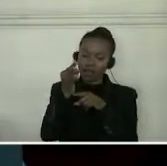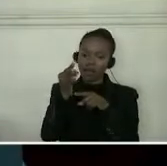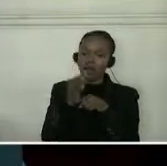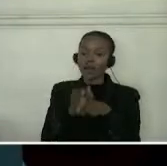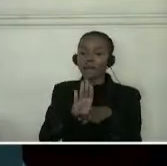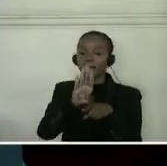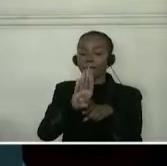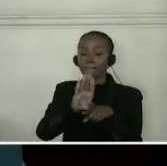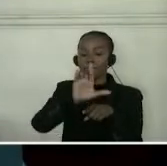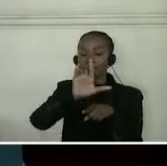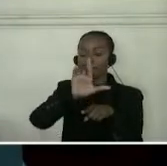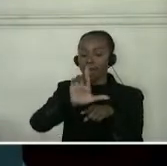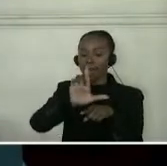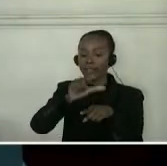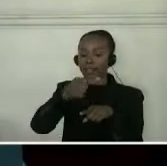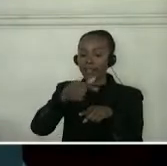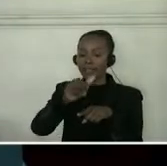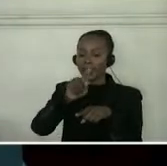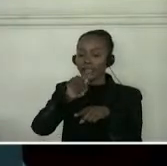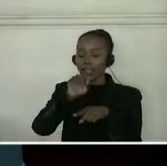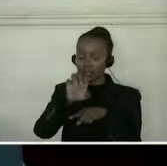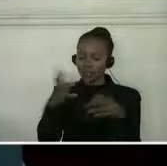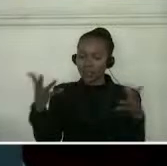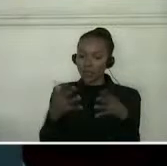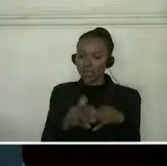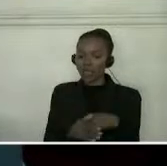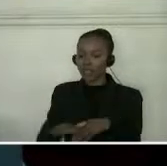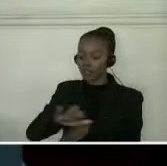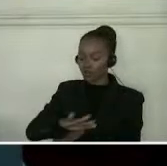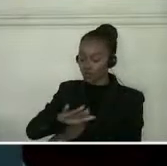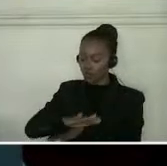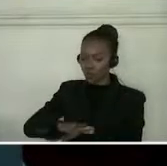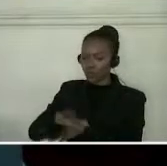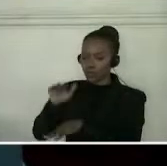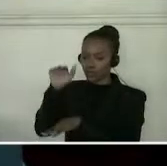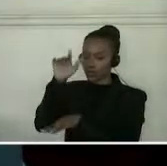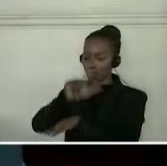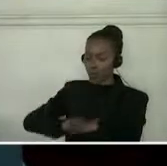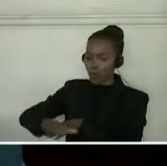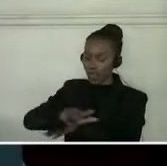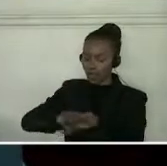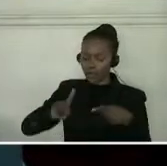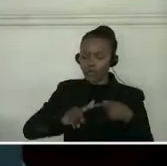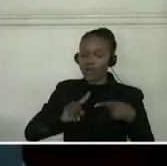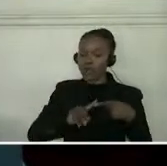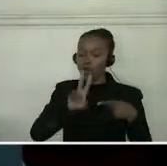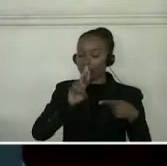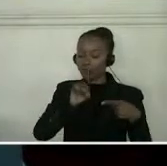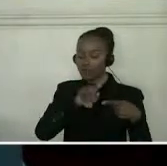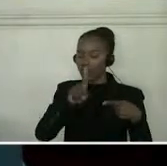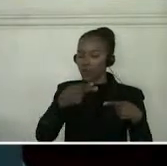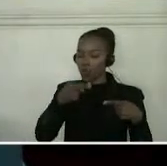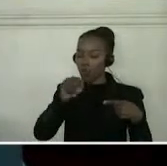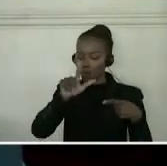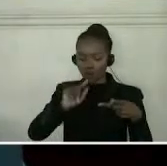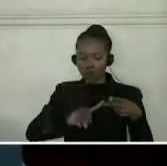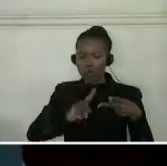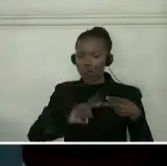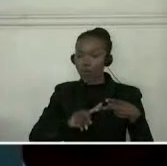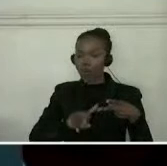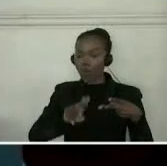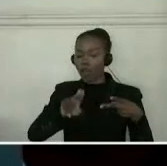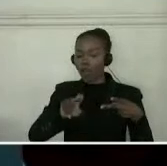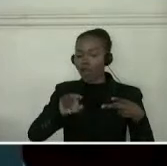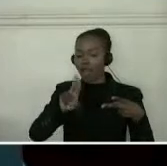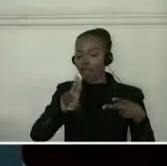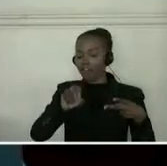the zululand district it was also noted with excitement that alfred duba and the newcastle fitness